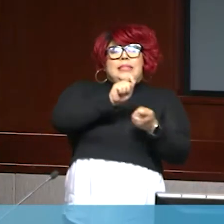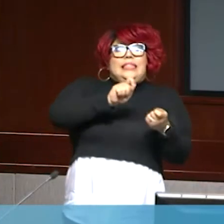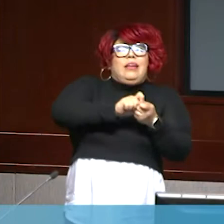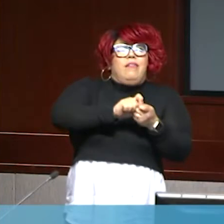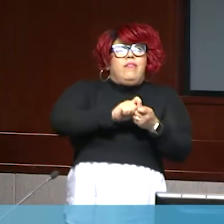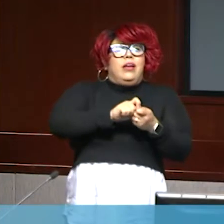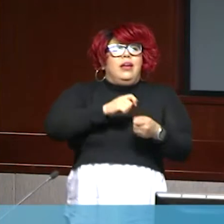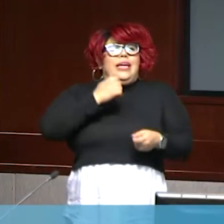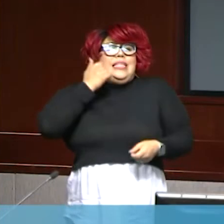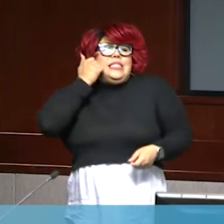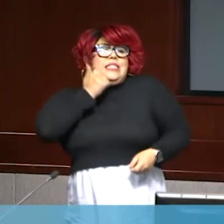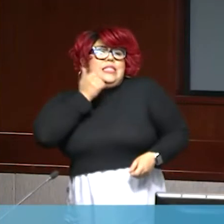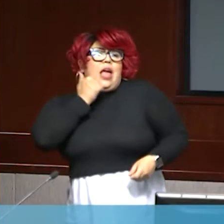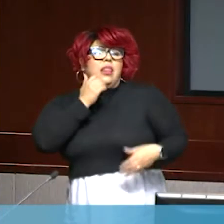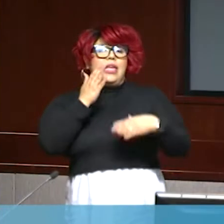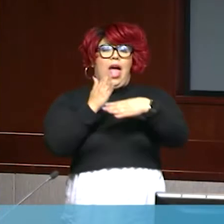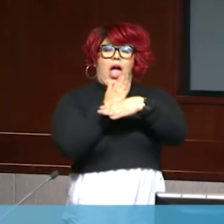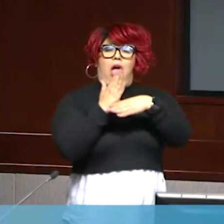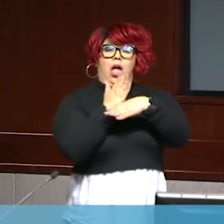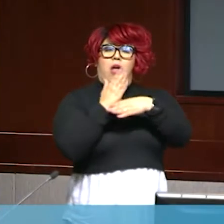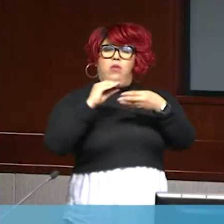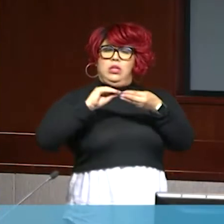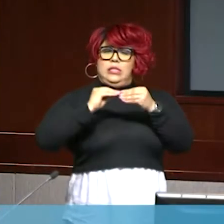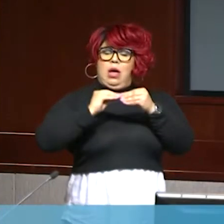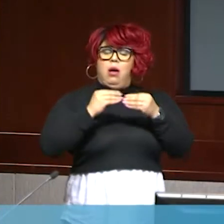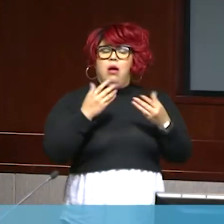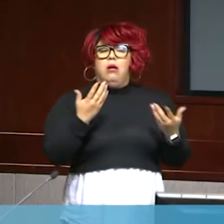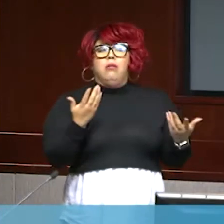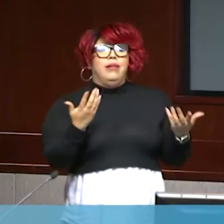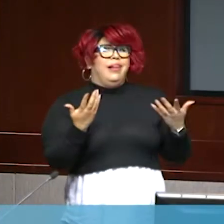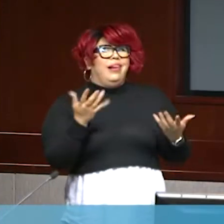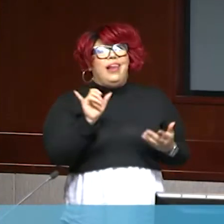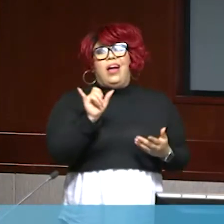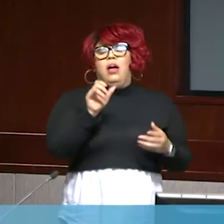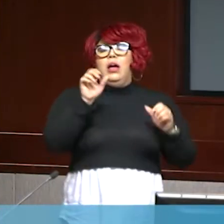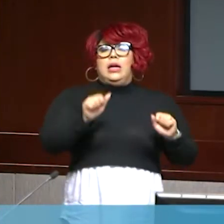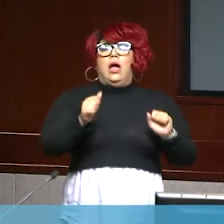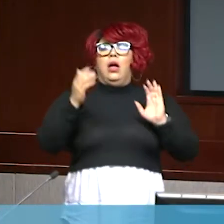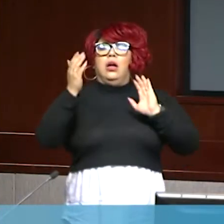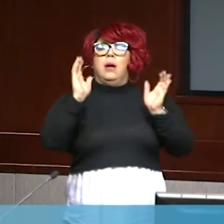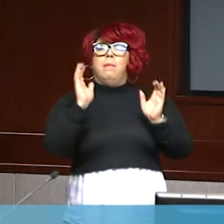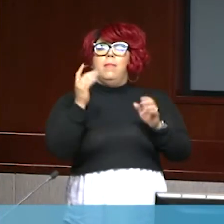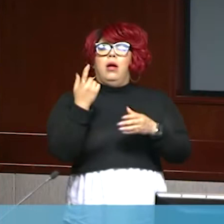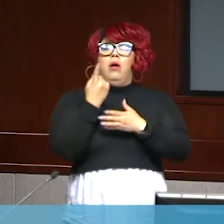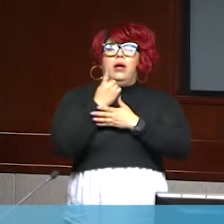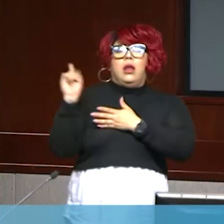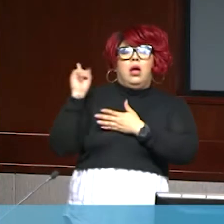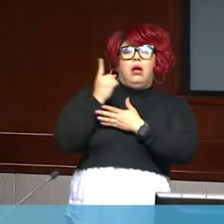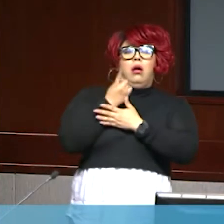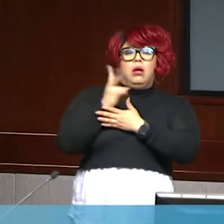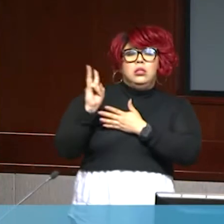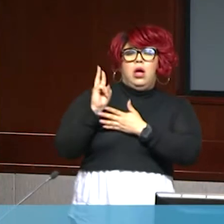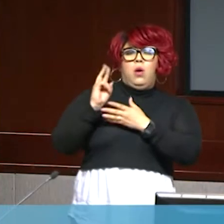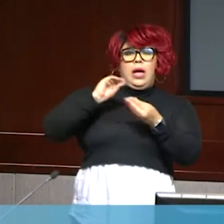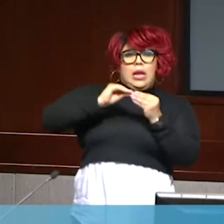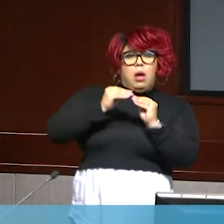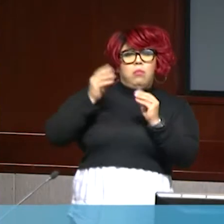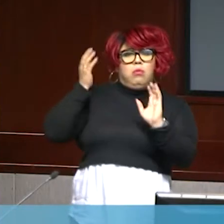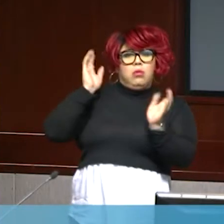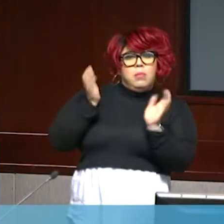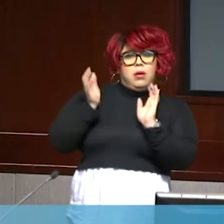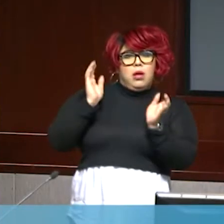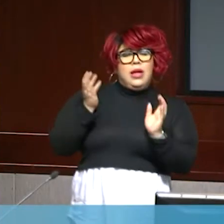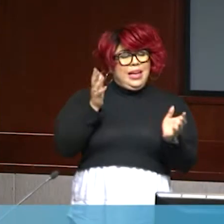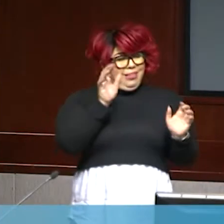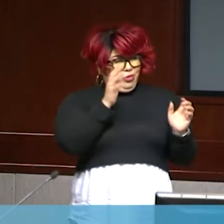average per day numbers now that you can compare, let's say, to 2 weeks ago? In other words, are there specifics that I